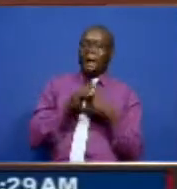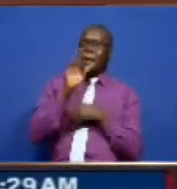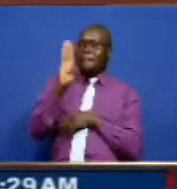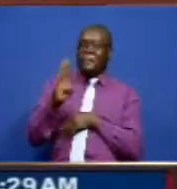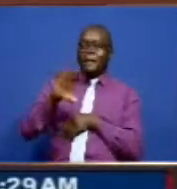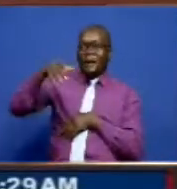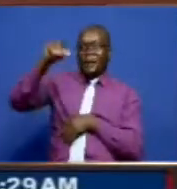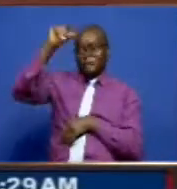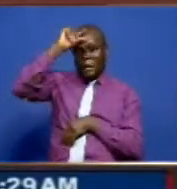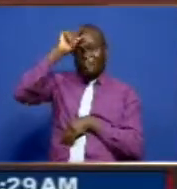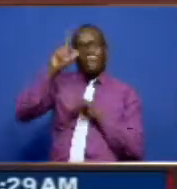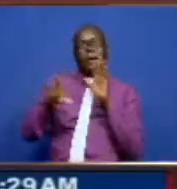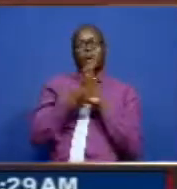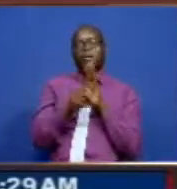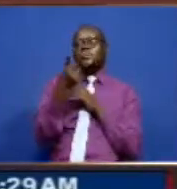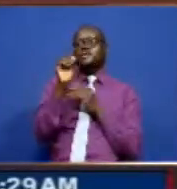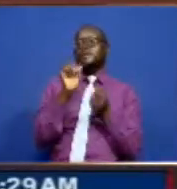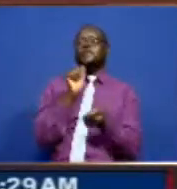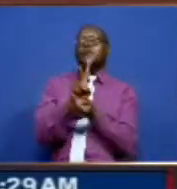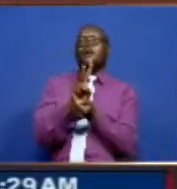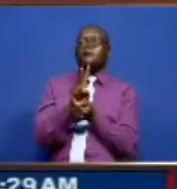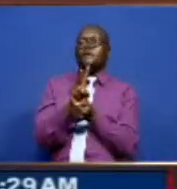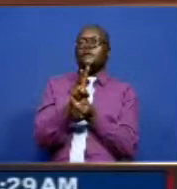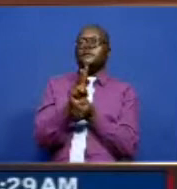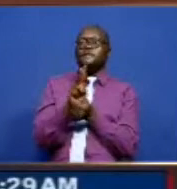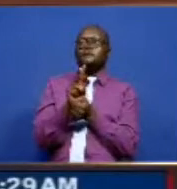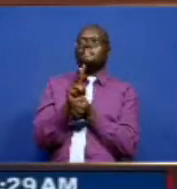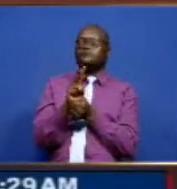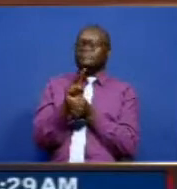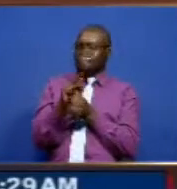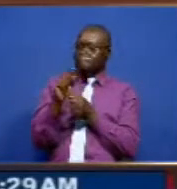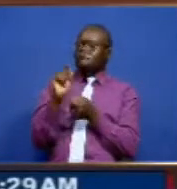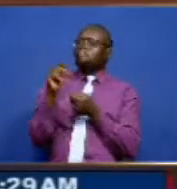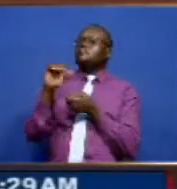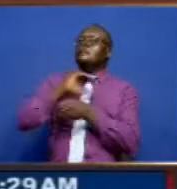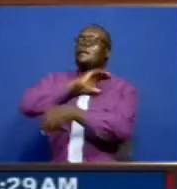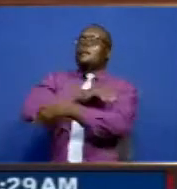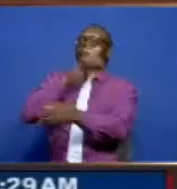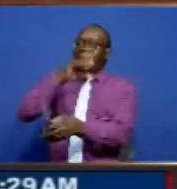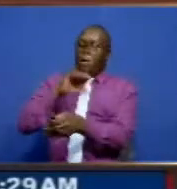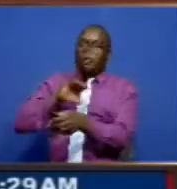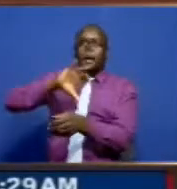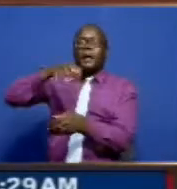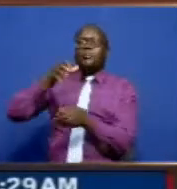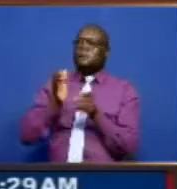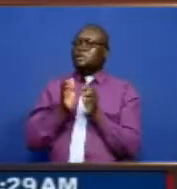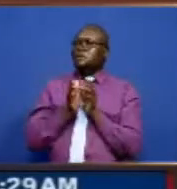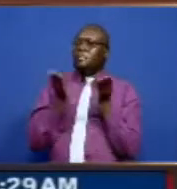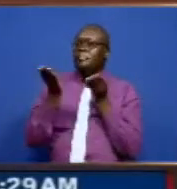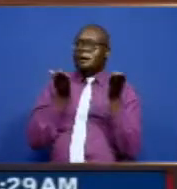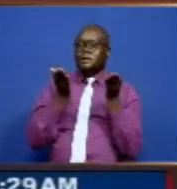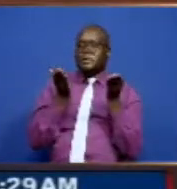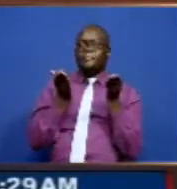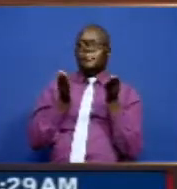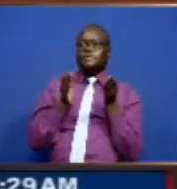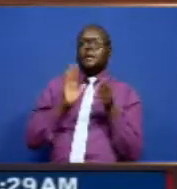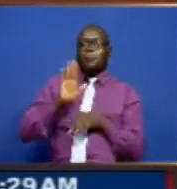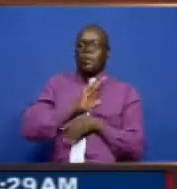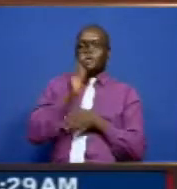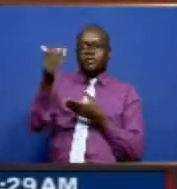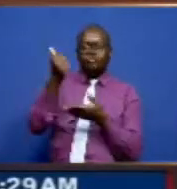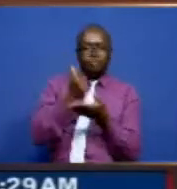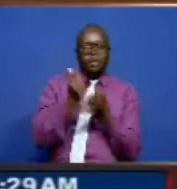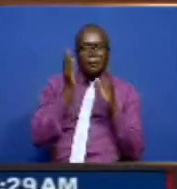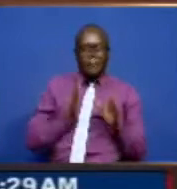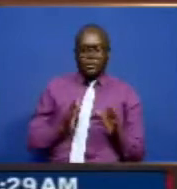County Government Act 2012 by usurping the powers of the County Public Service Board to appoint person to hold or act